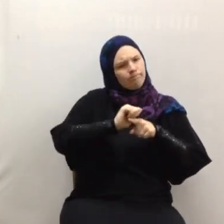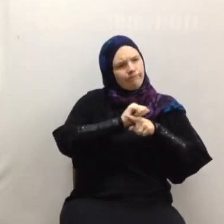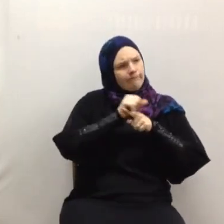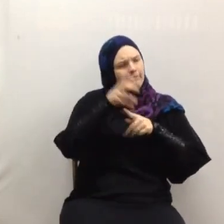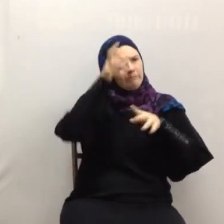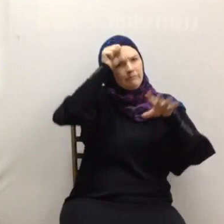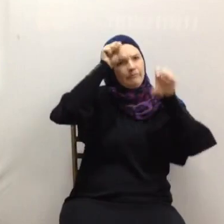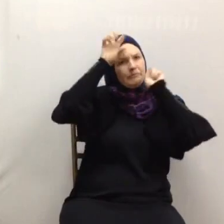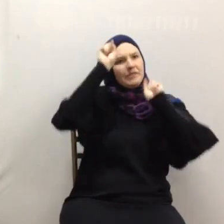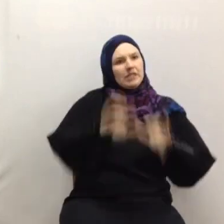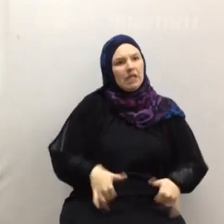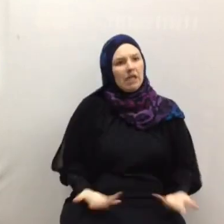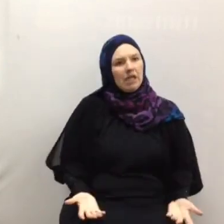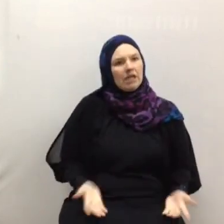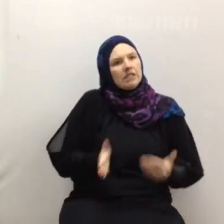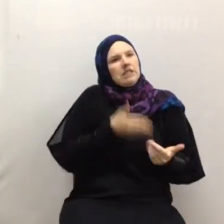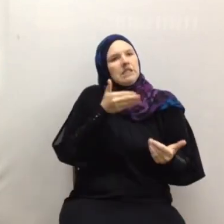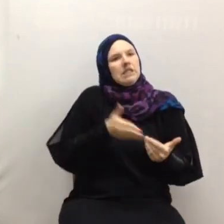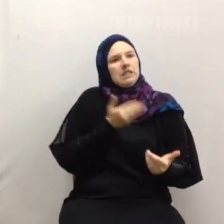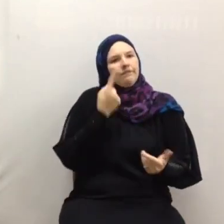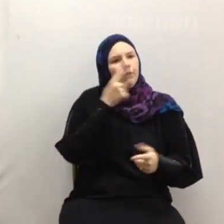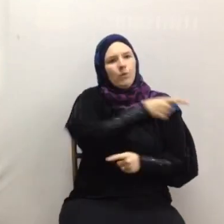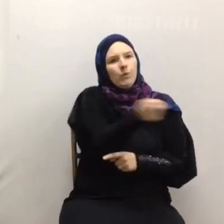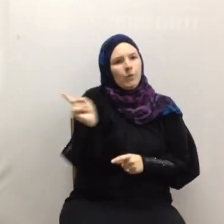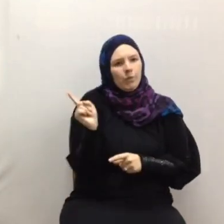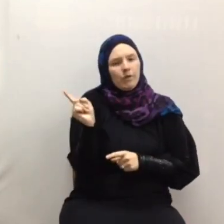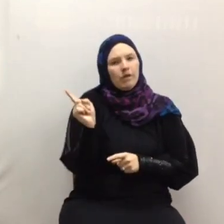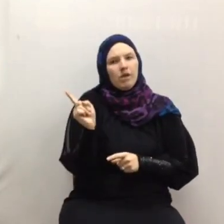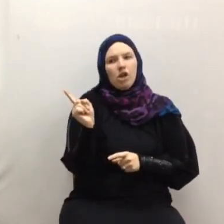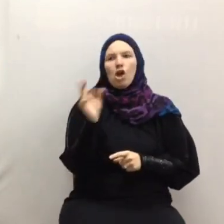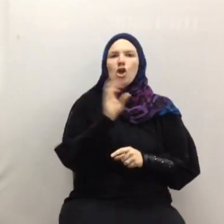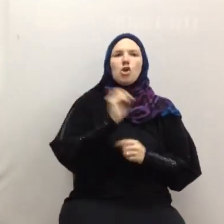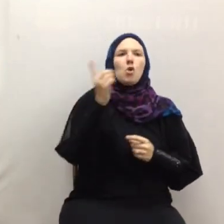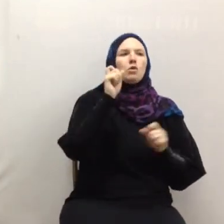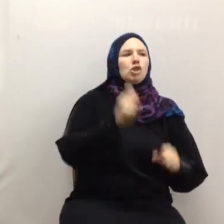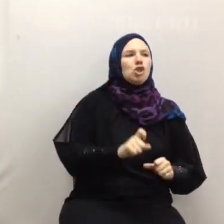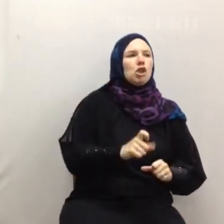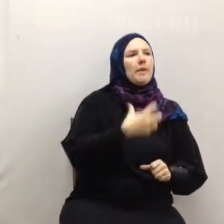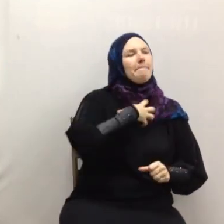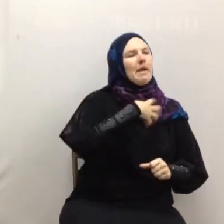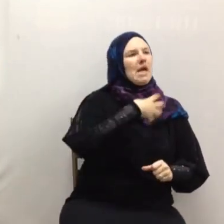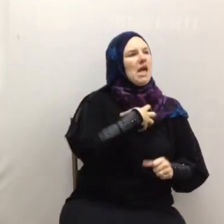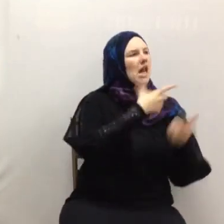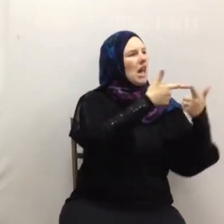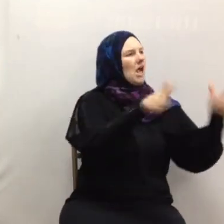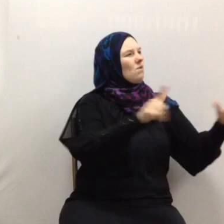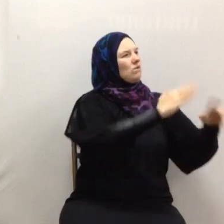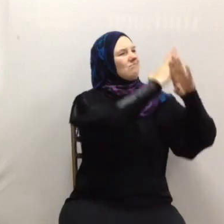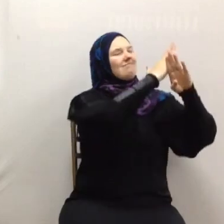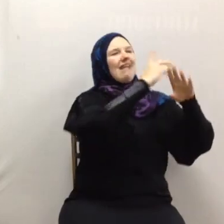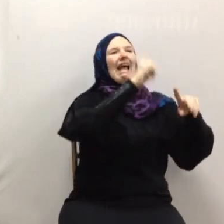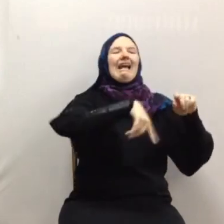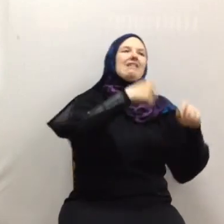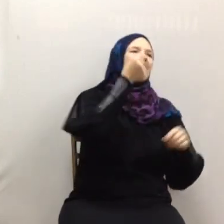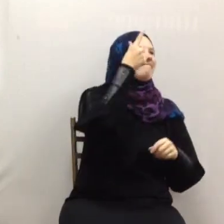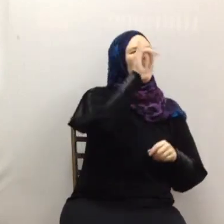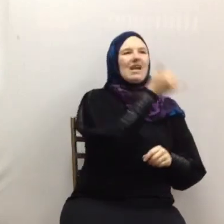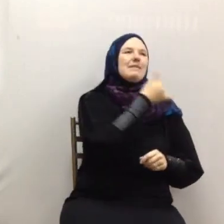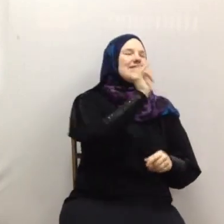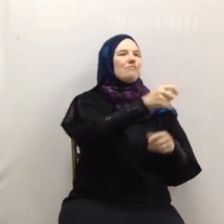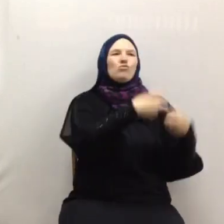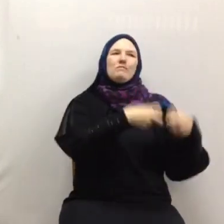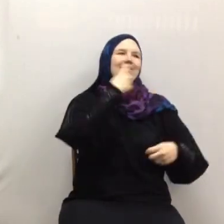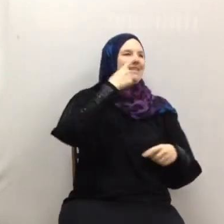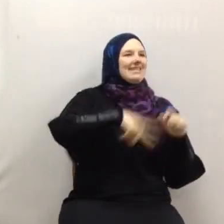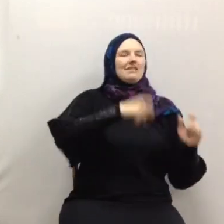should complain or should use the language barrier as a problem. The